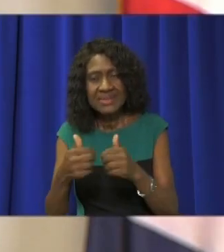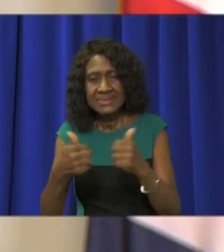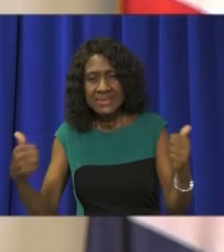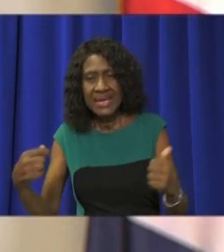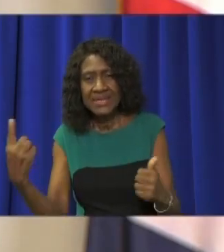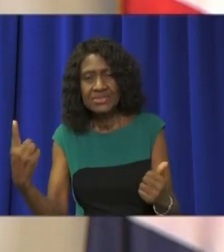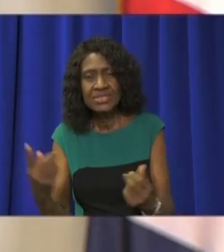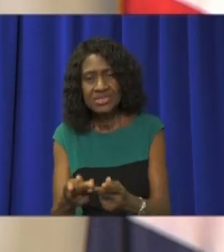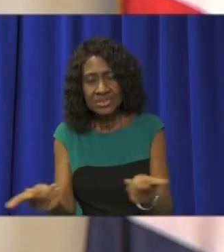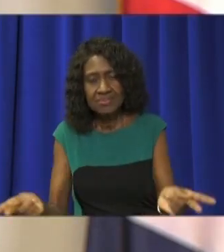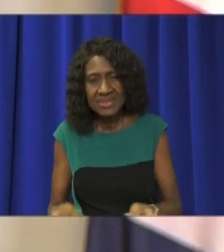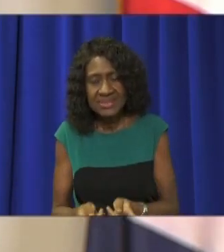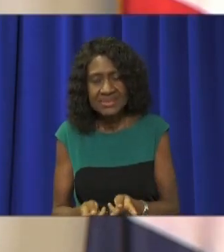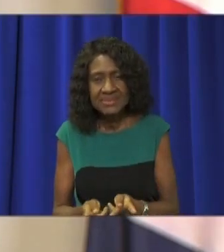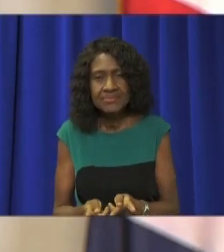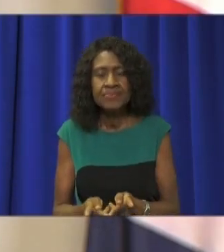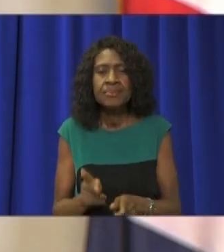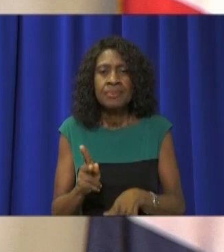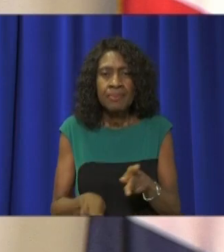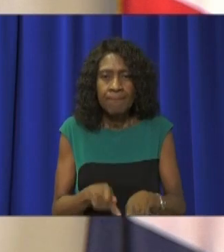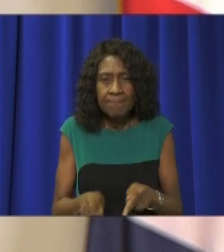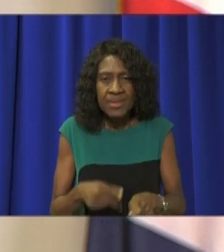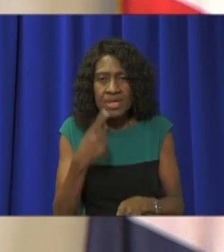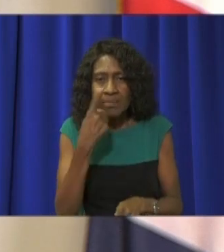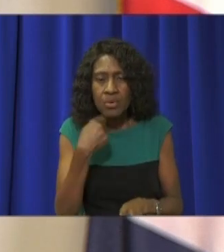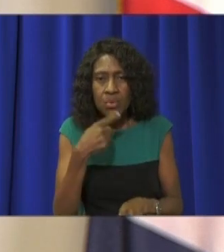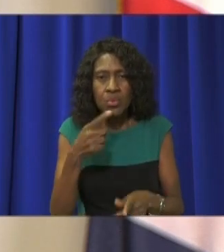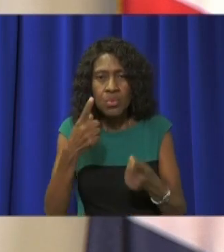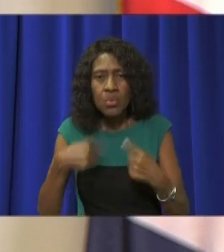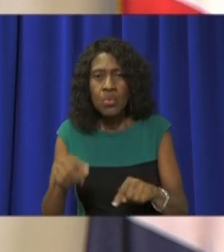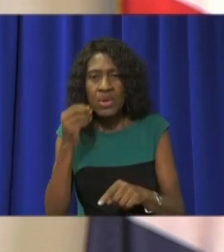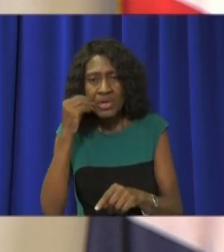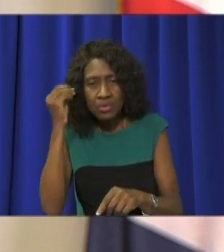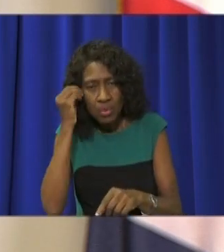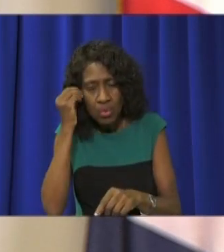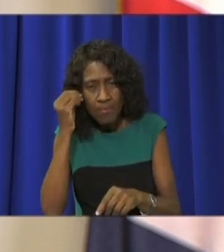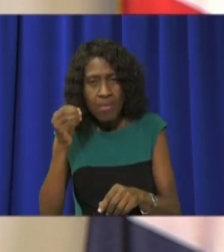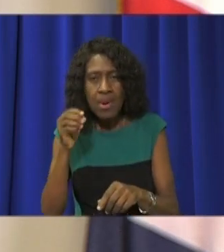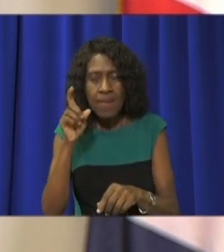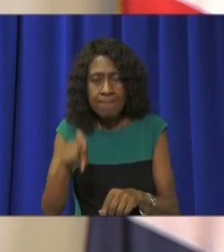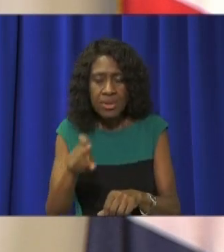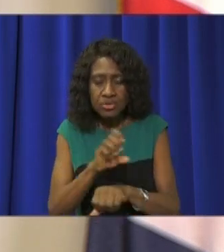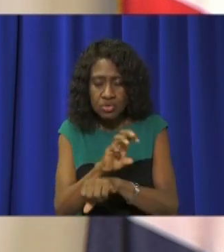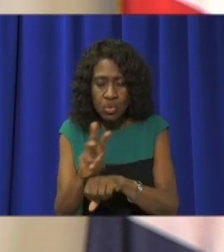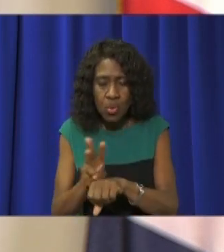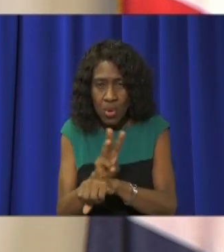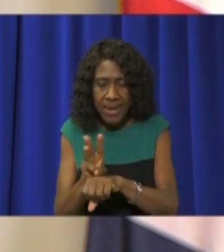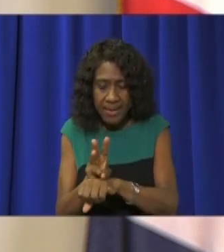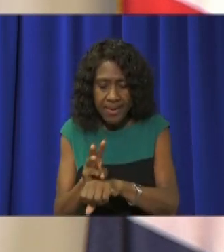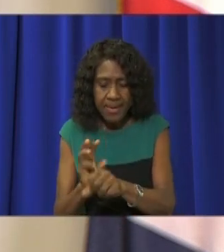isolation participants are required to wear an I'm safe smart wristband,